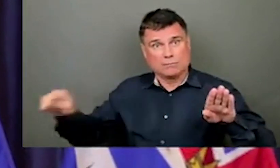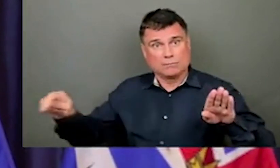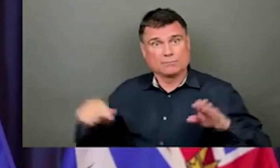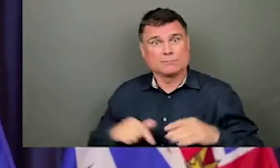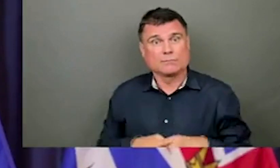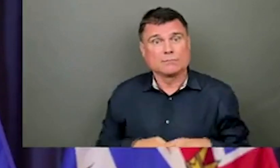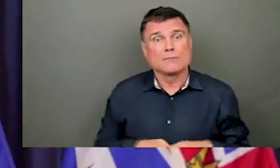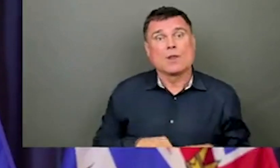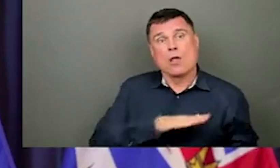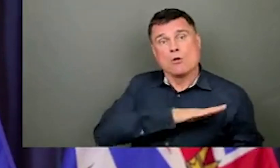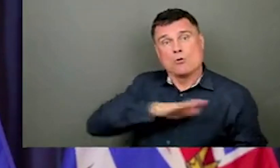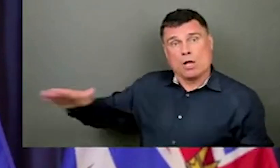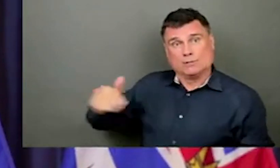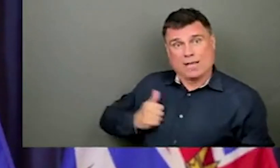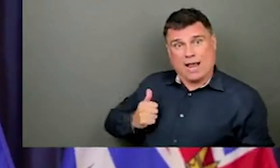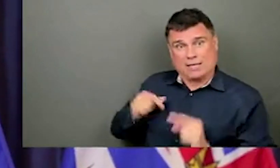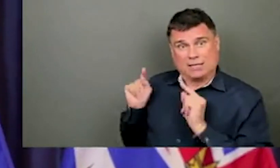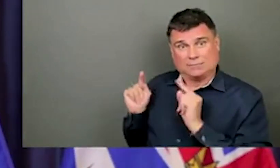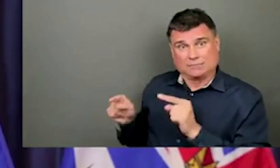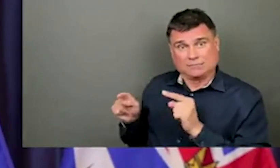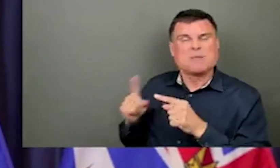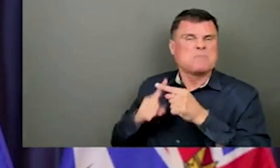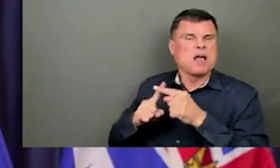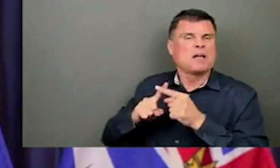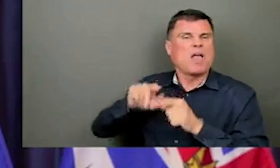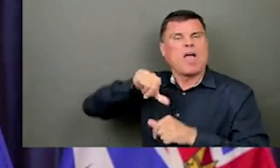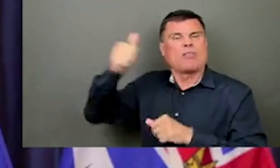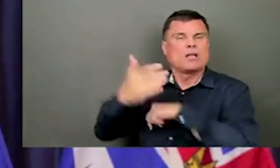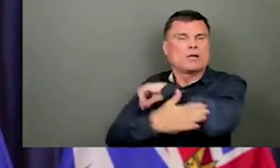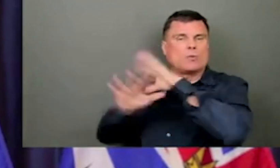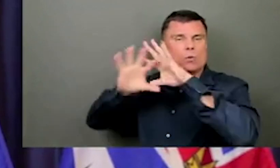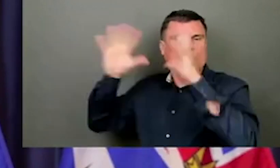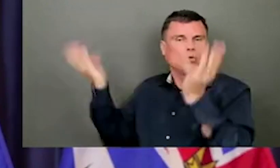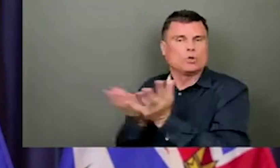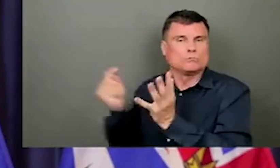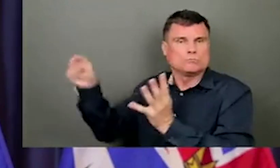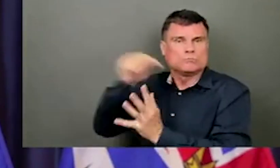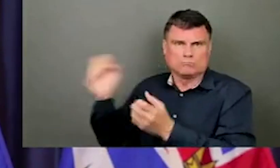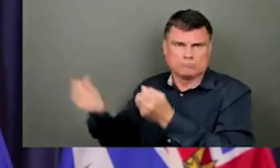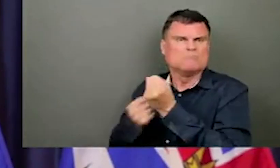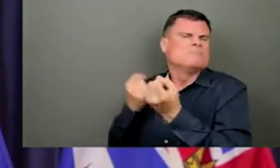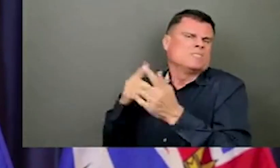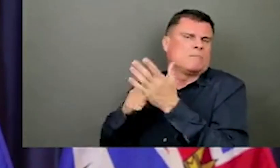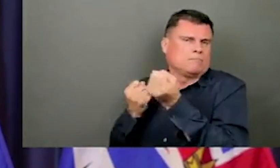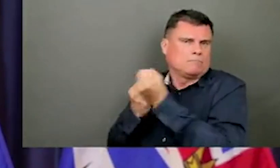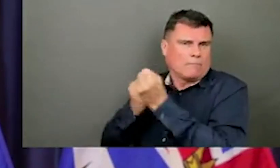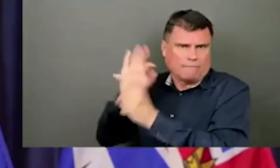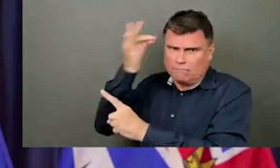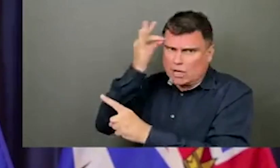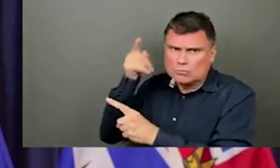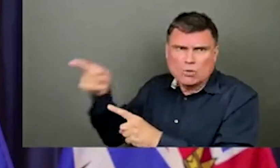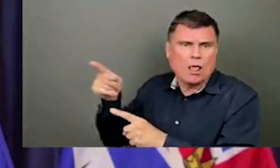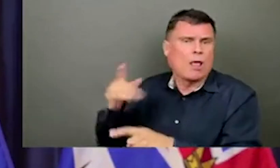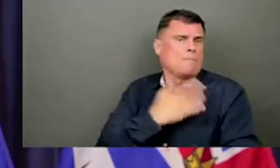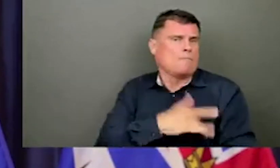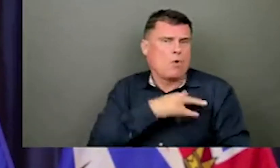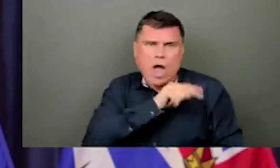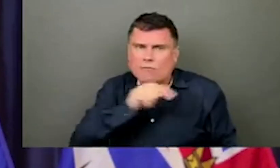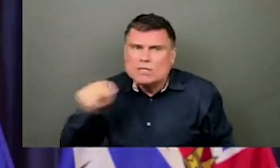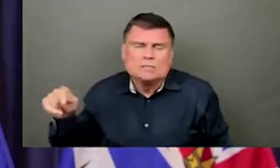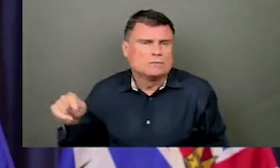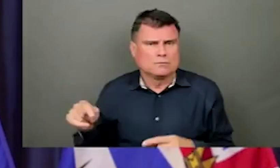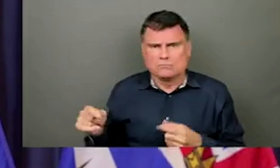Henry said, we've been working with the federal government, with provinces and territories across Canada to make sure that we